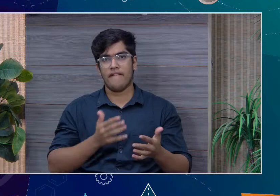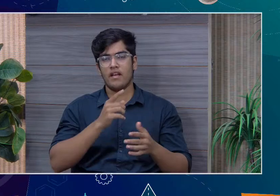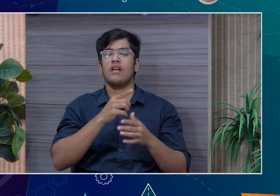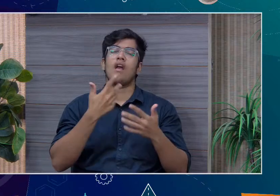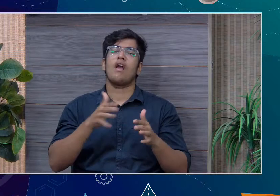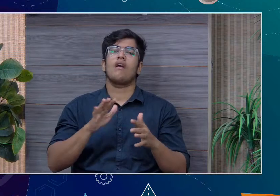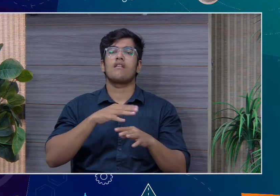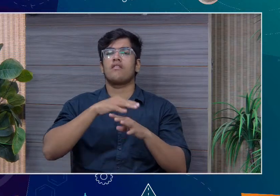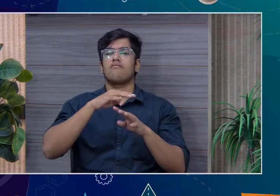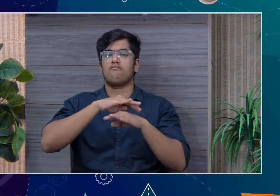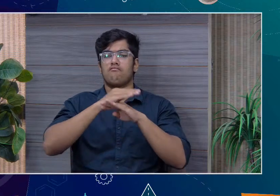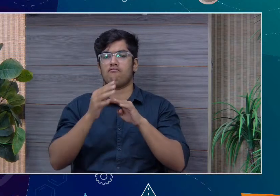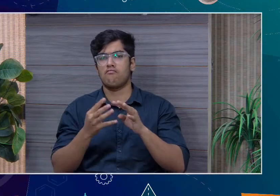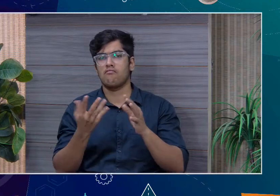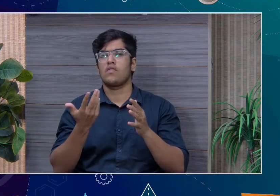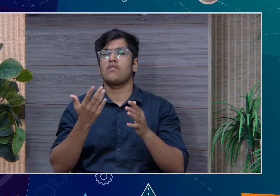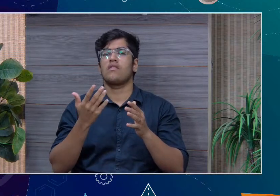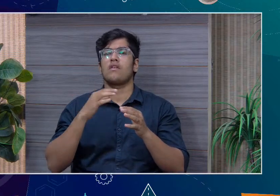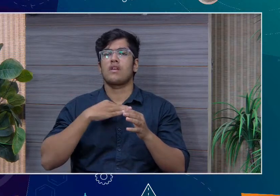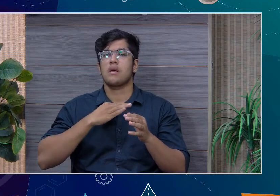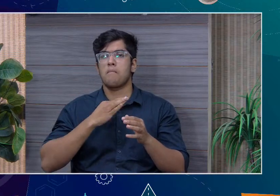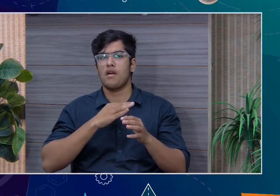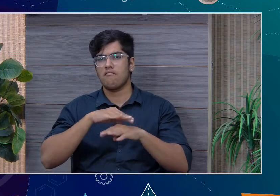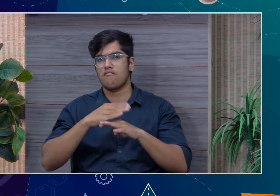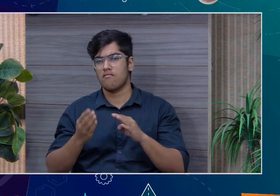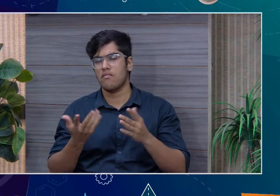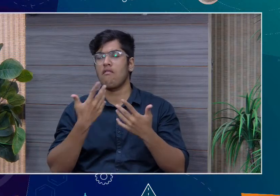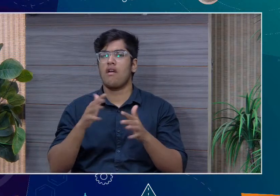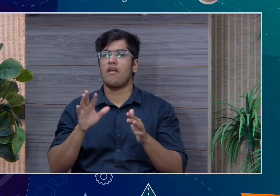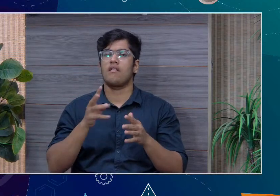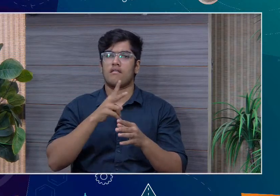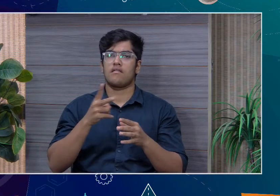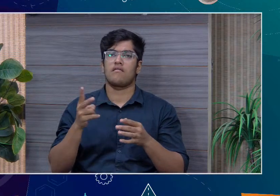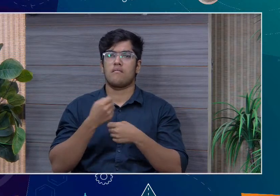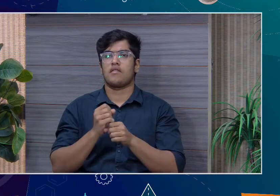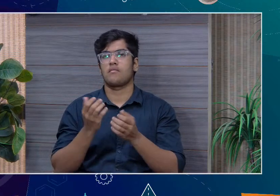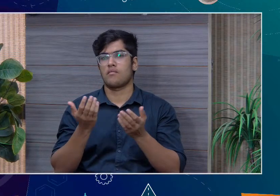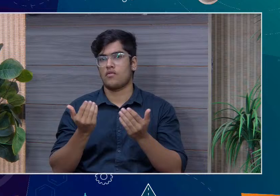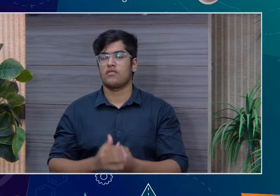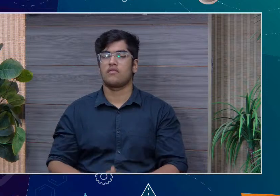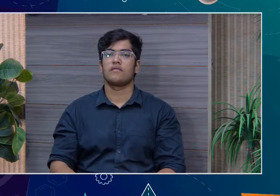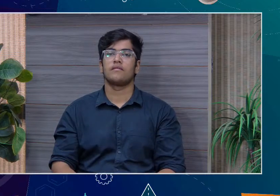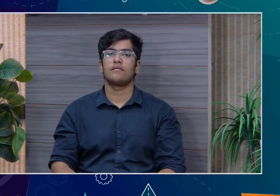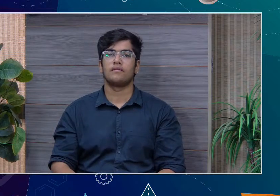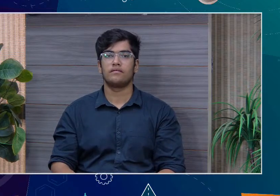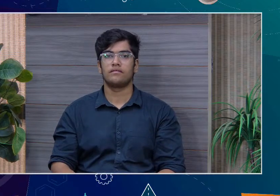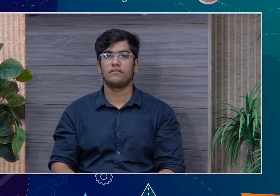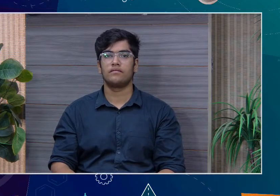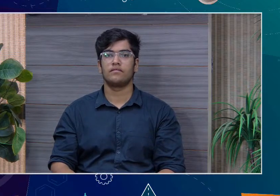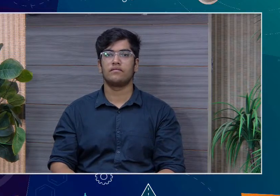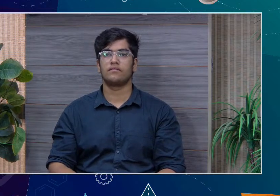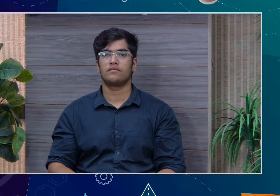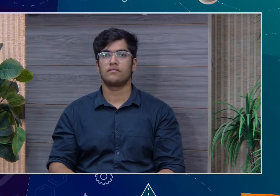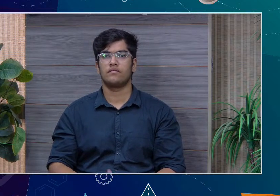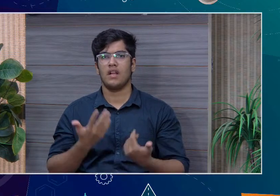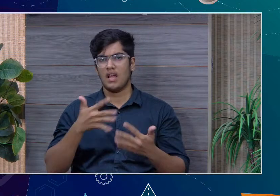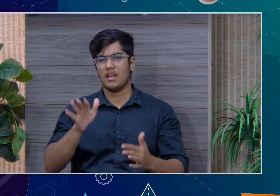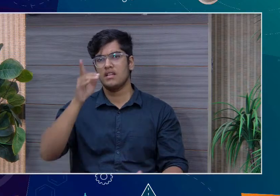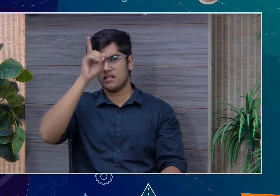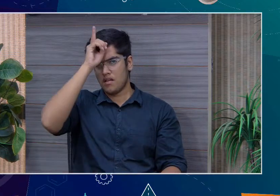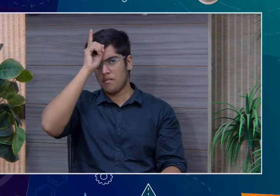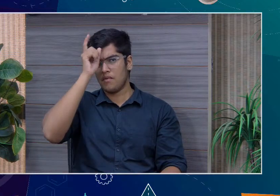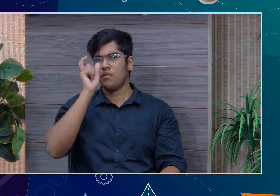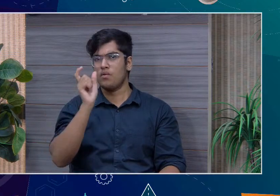Okay. So you said that leather apron is a German thing. So any German words or any